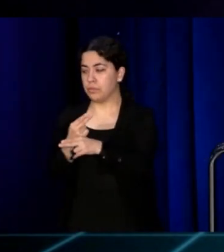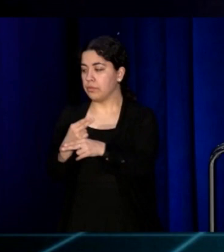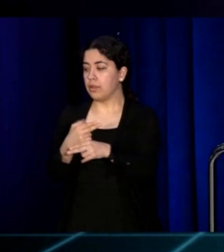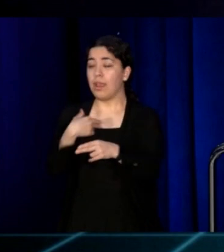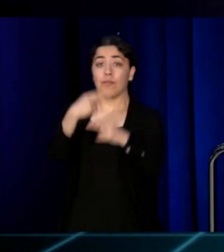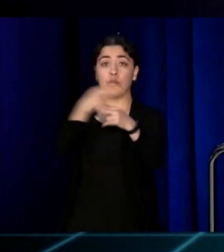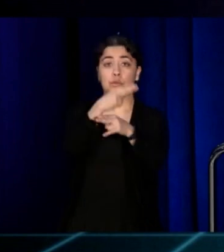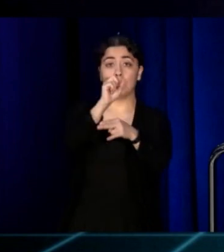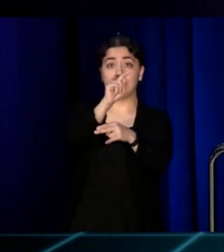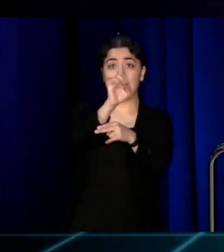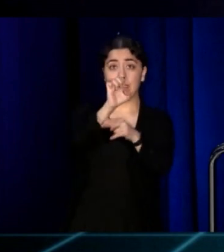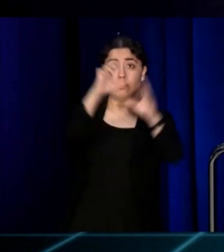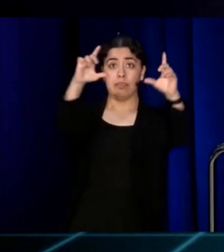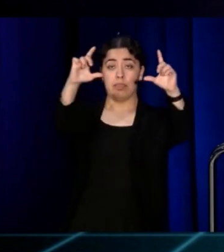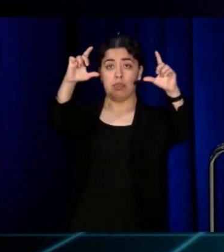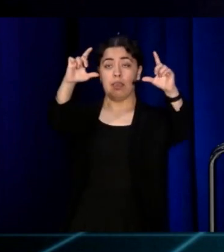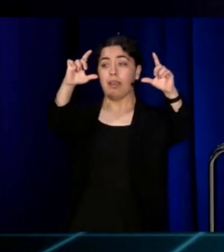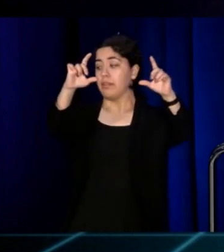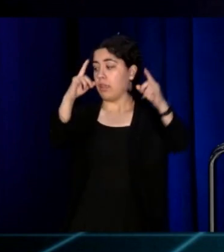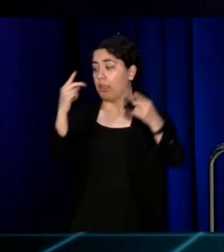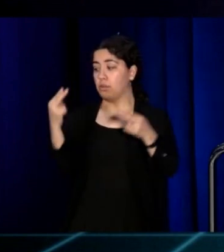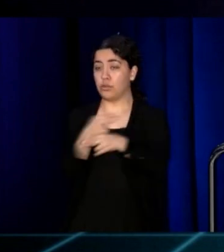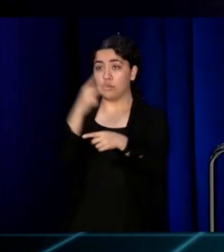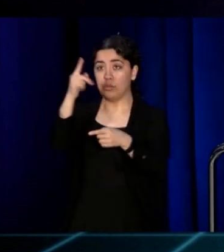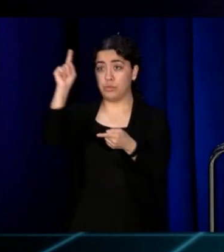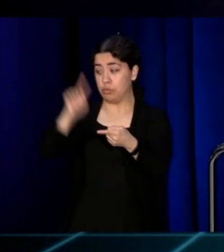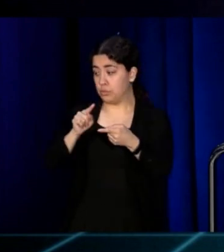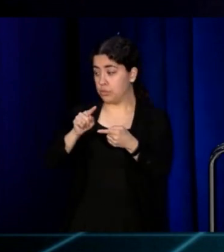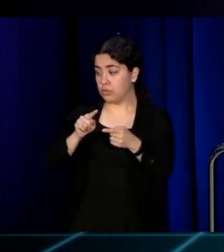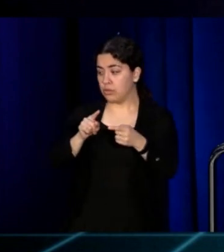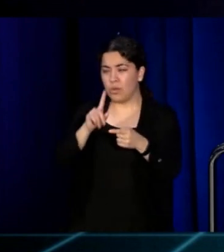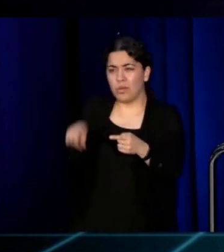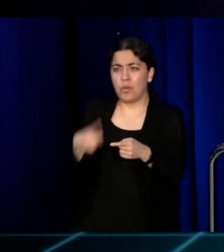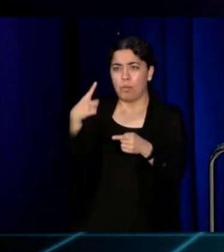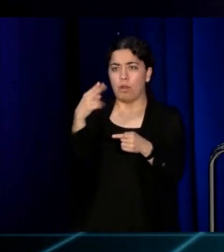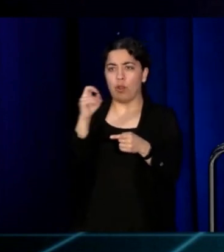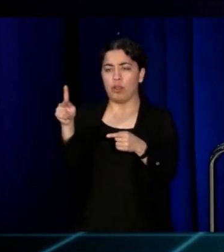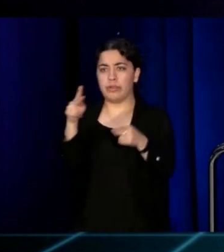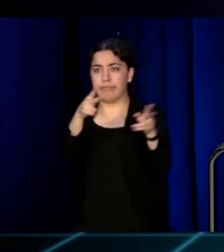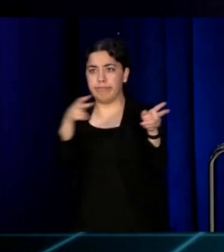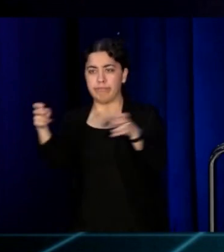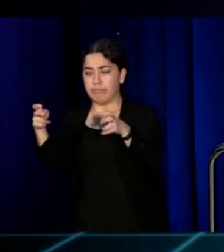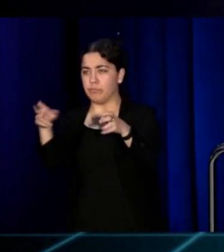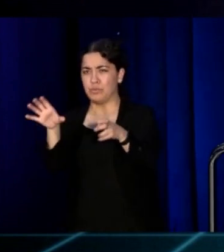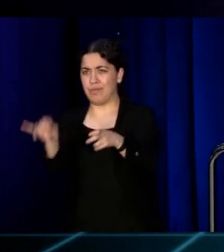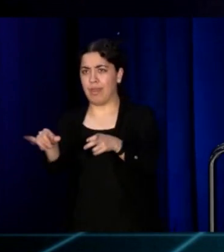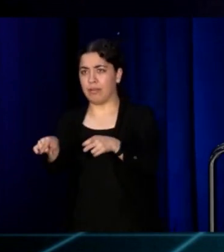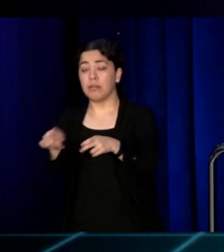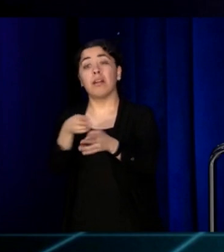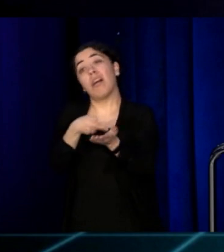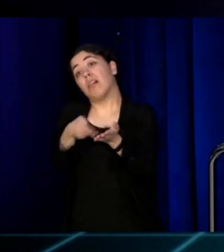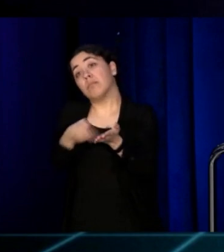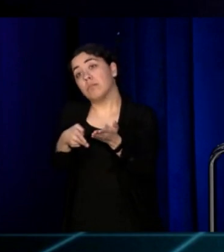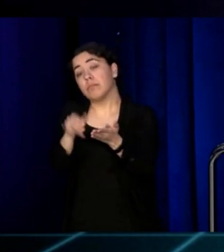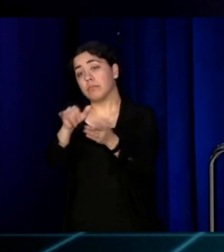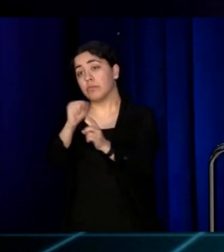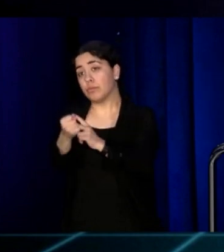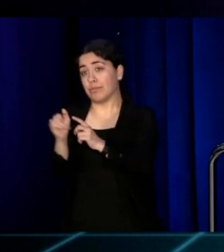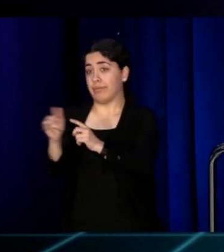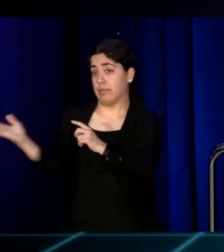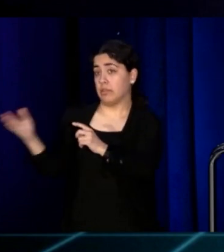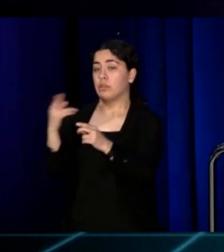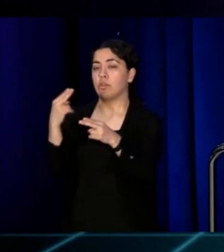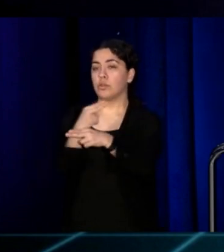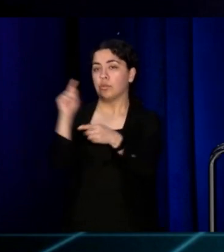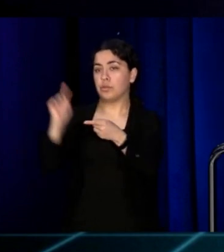you have useReducer, and really you only need one hook to do this. So honestly, in cases like this,